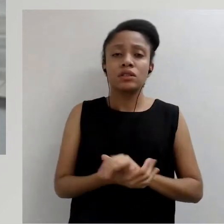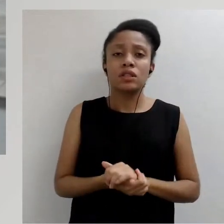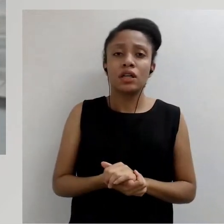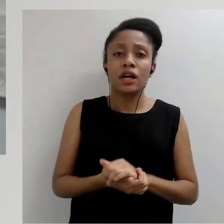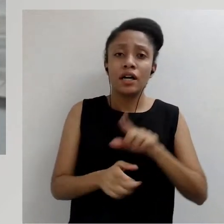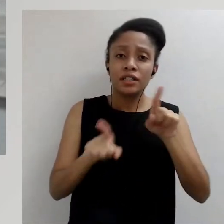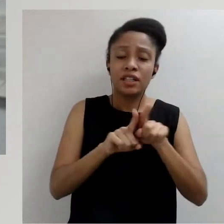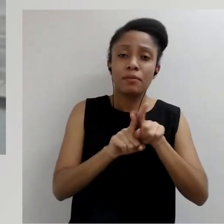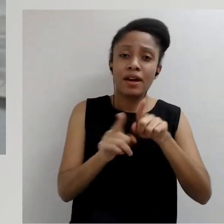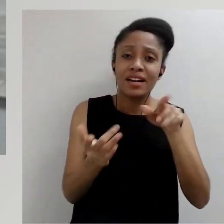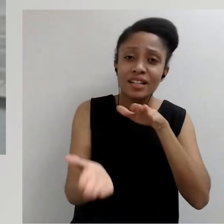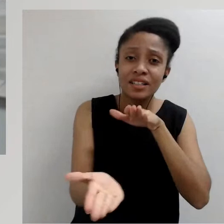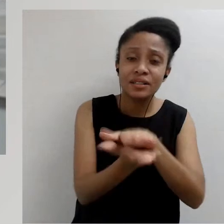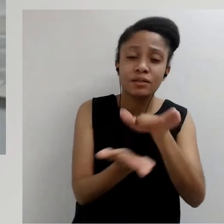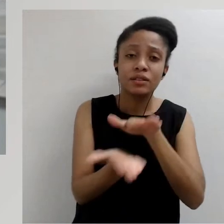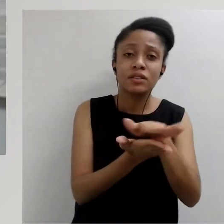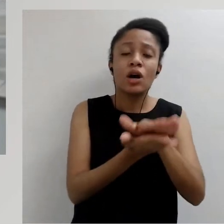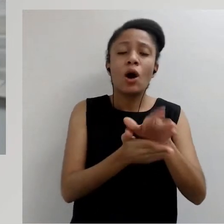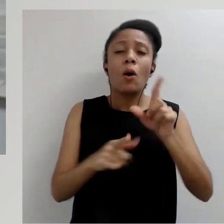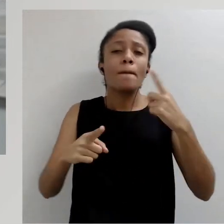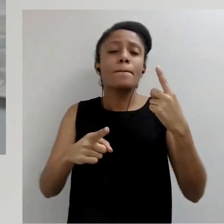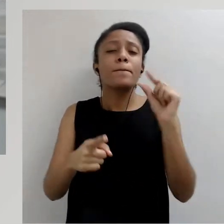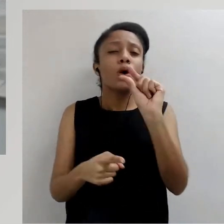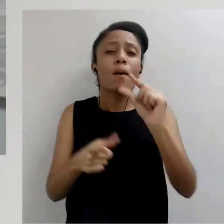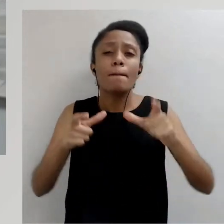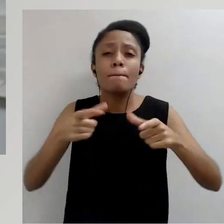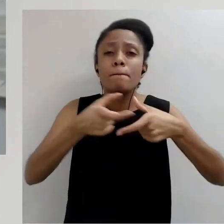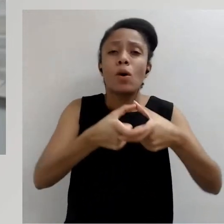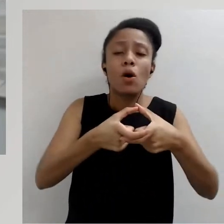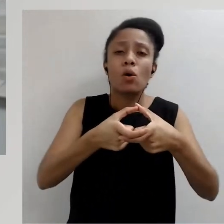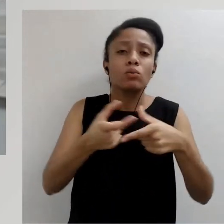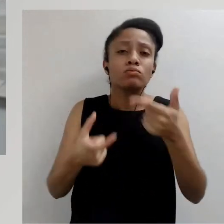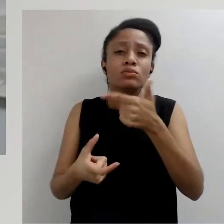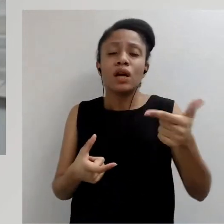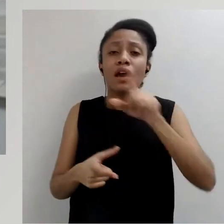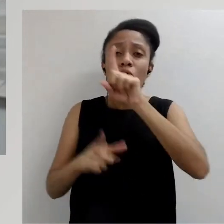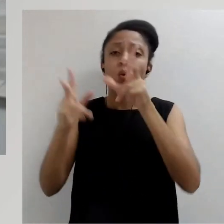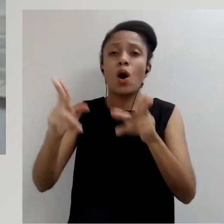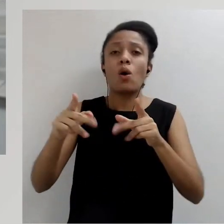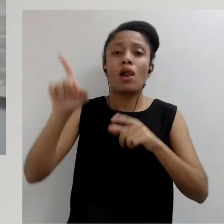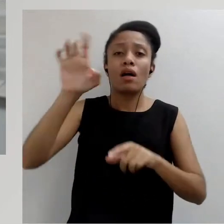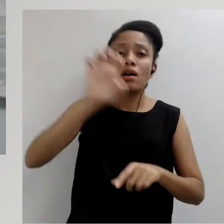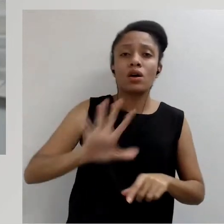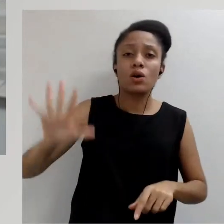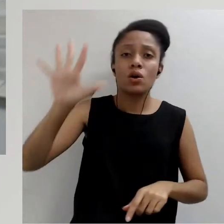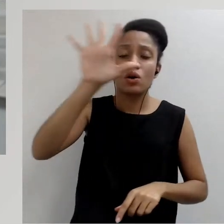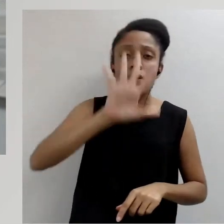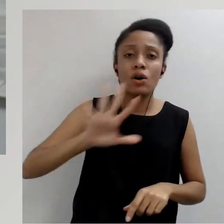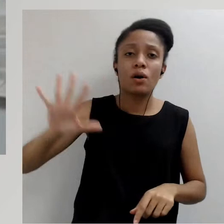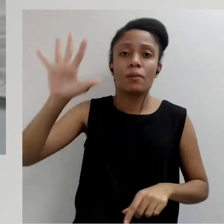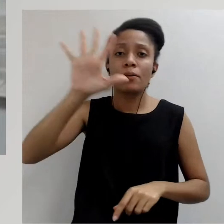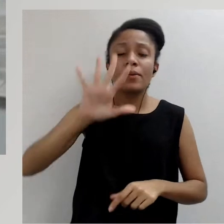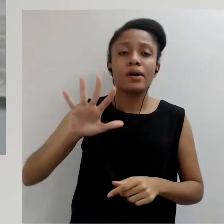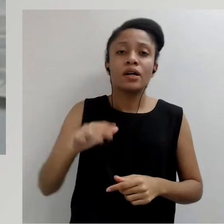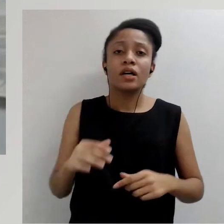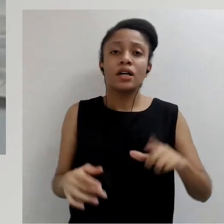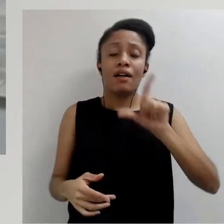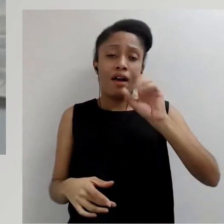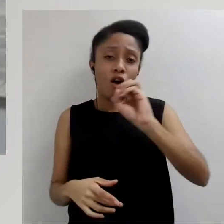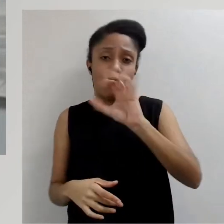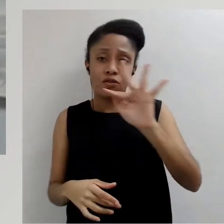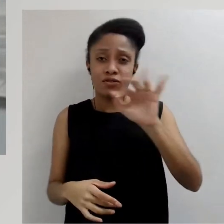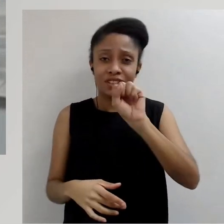I'm saying, because we have a printing market that is not being explored. I've seen this in Europe, this plastic printing and